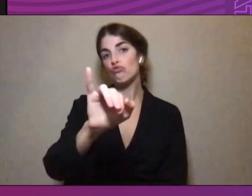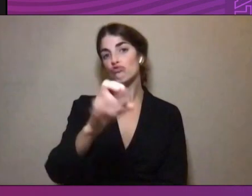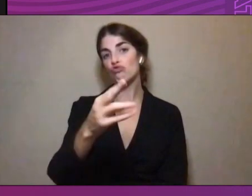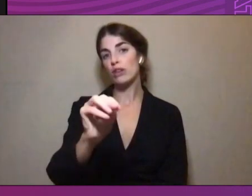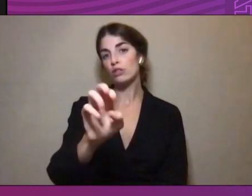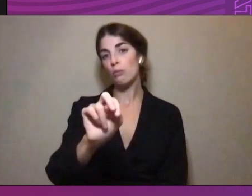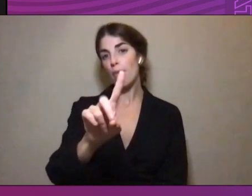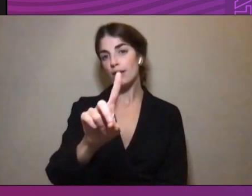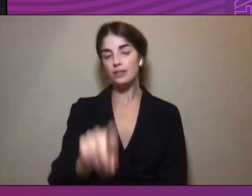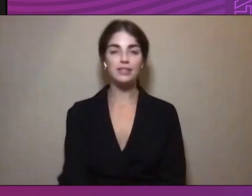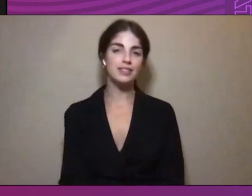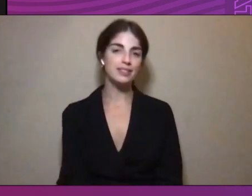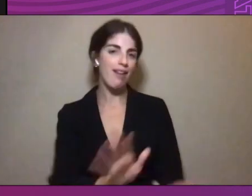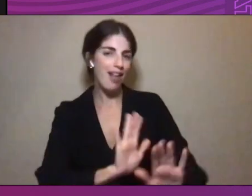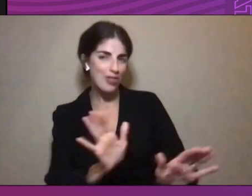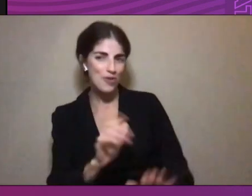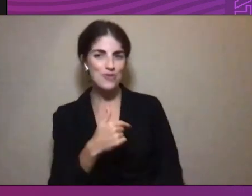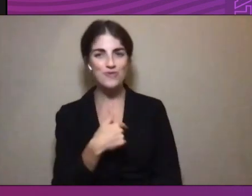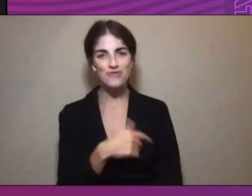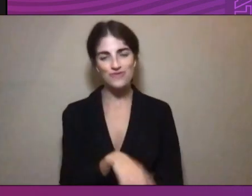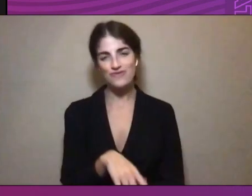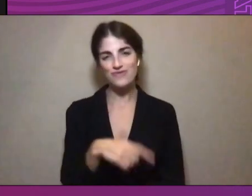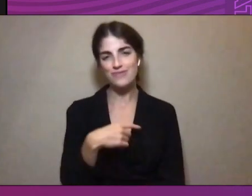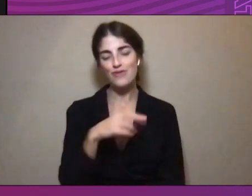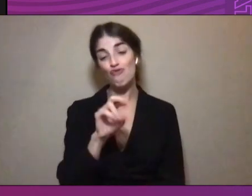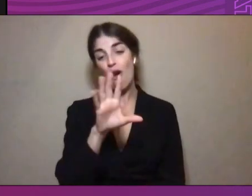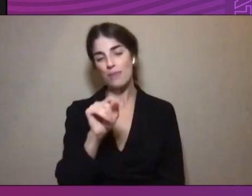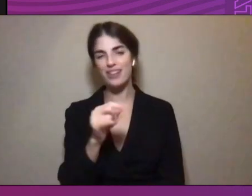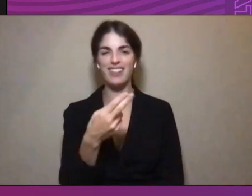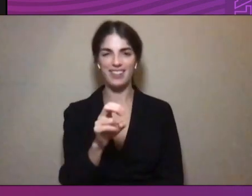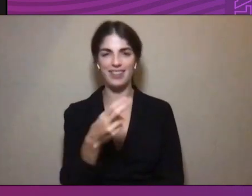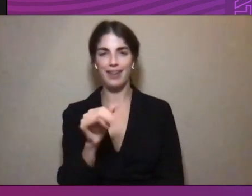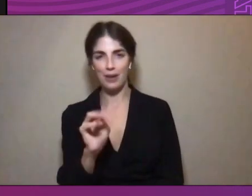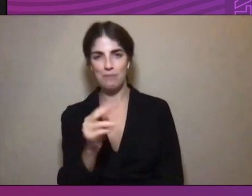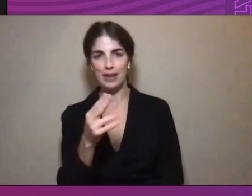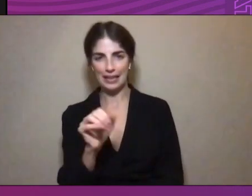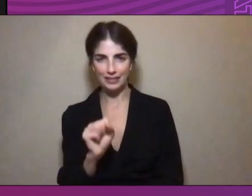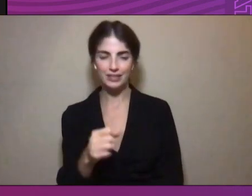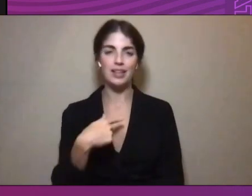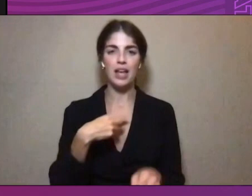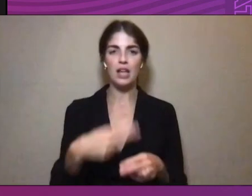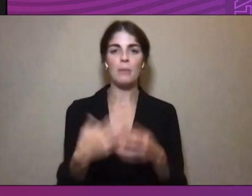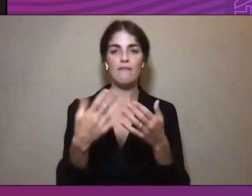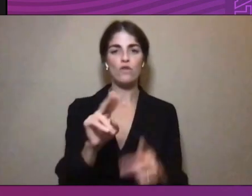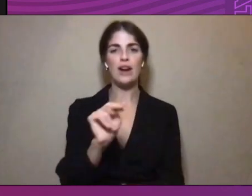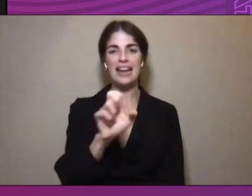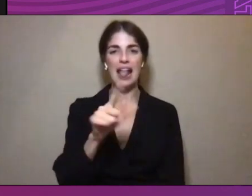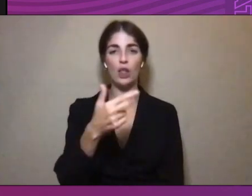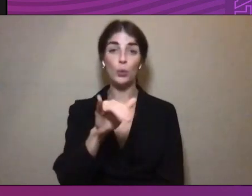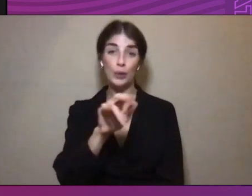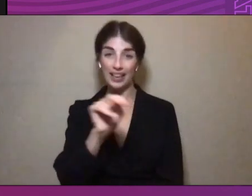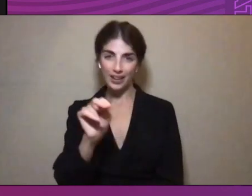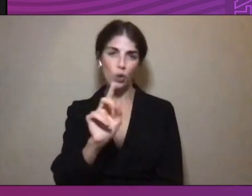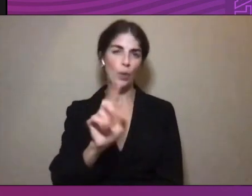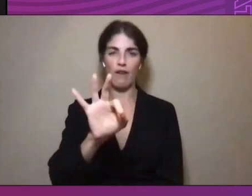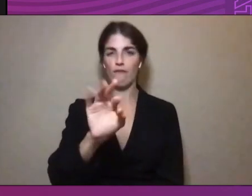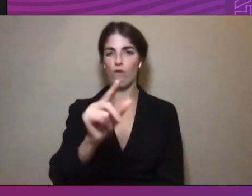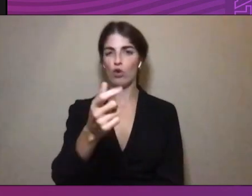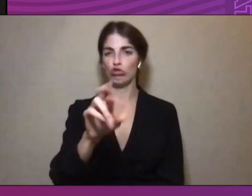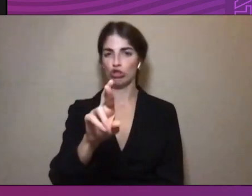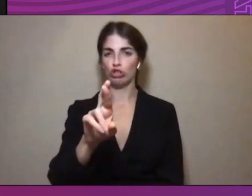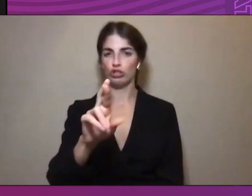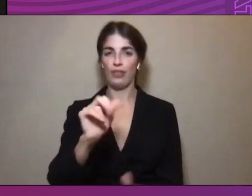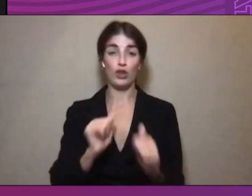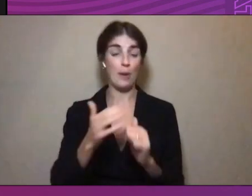Robert Richmond, he, him, his. I'm nominated for Nell Gwynn at the Folger Theatre. It's my second nomination. I